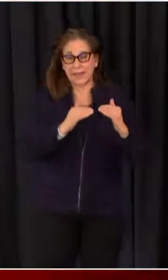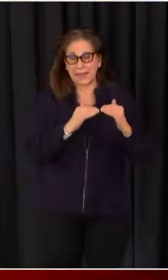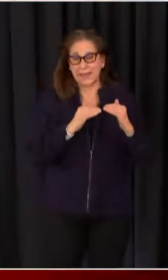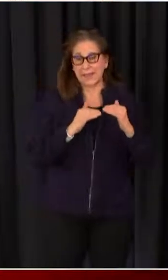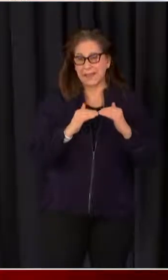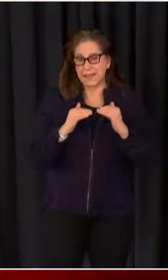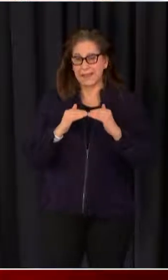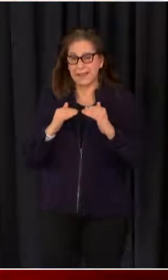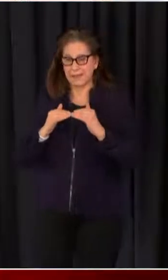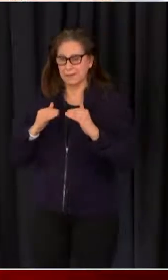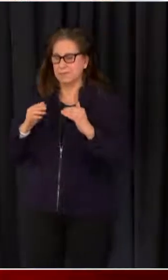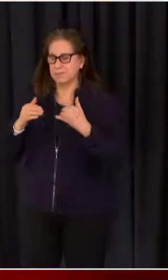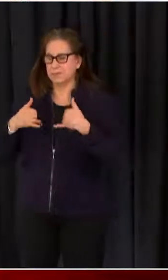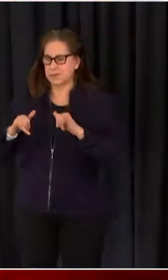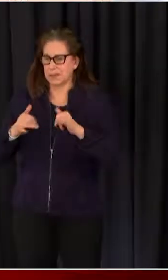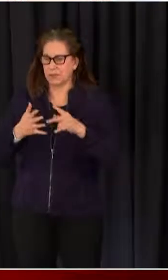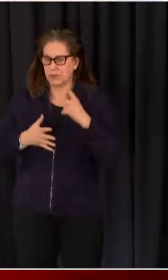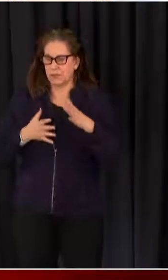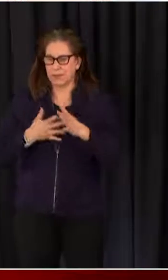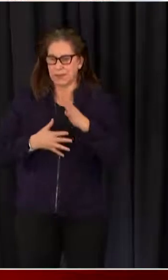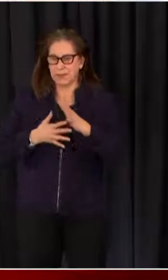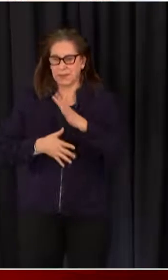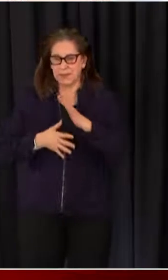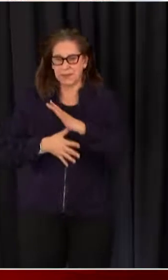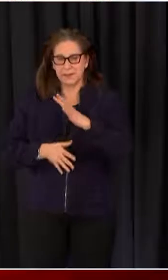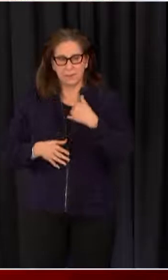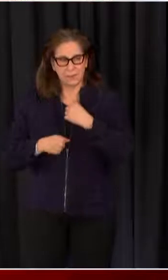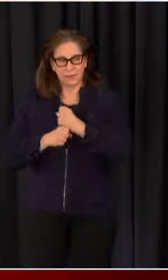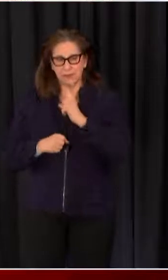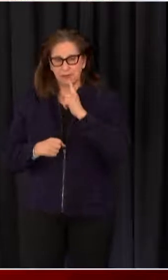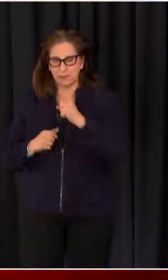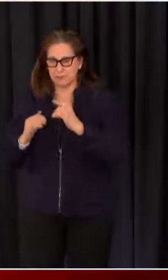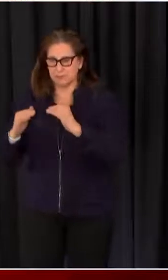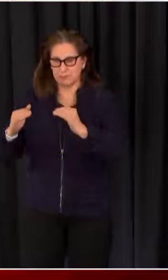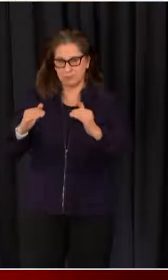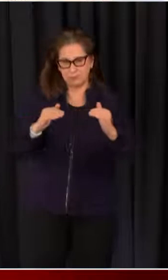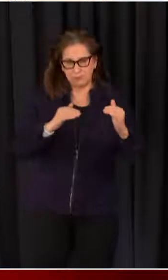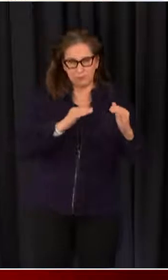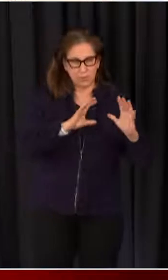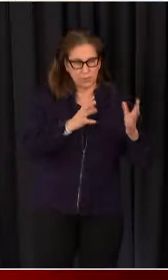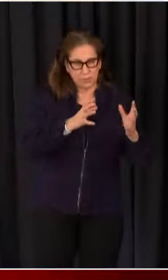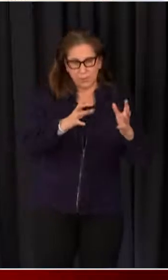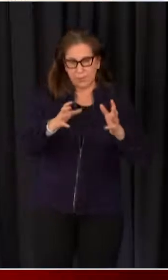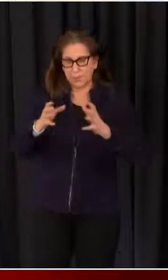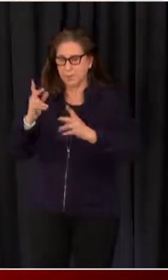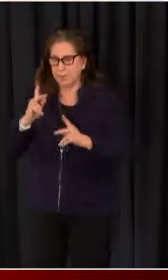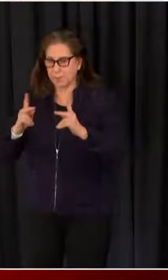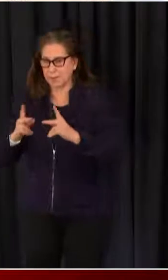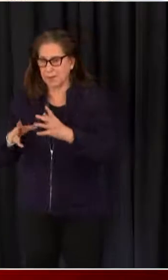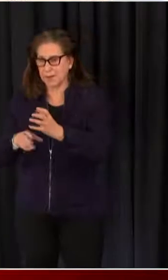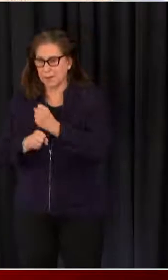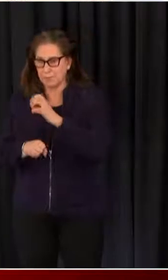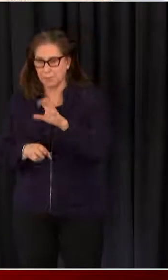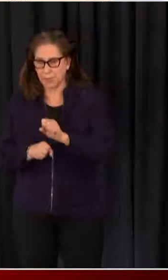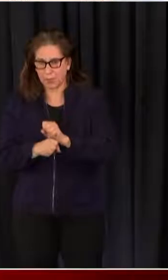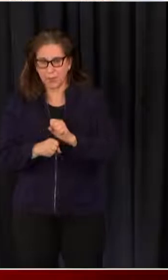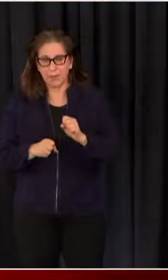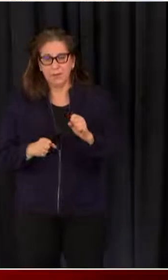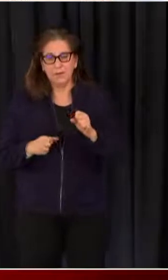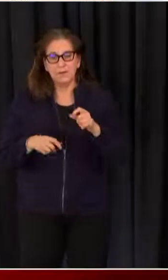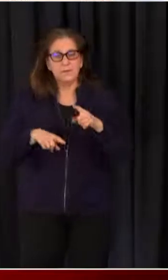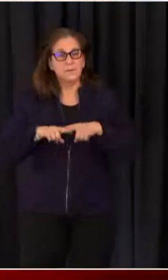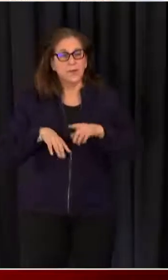the DC Health will continue to set aside appointments for residents living in priority zip